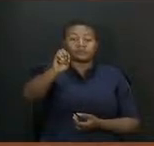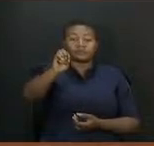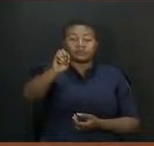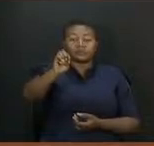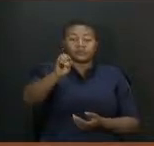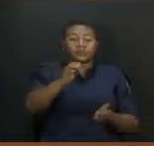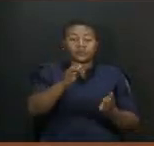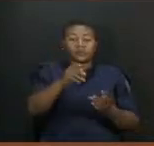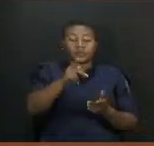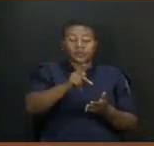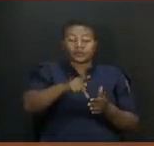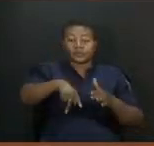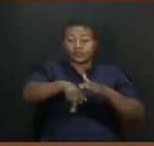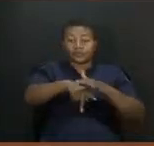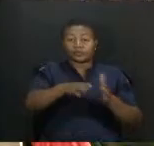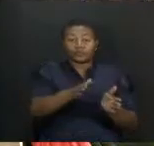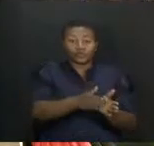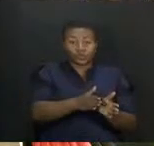here with us.